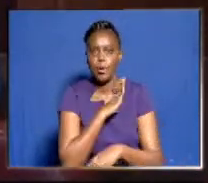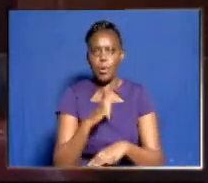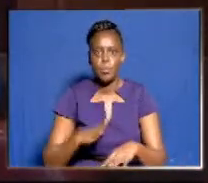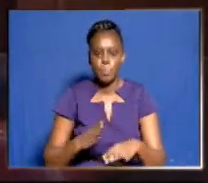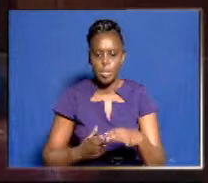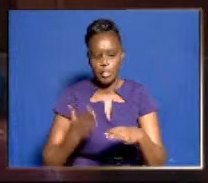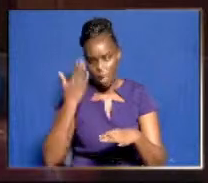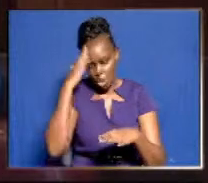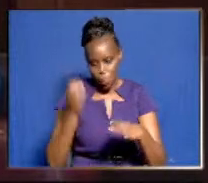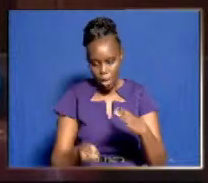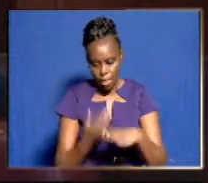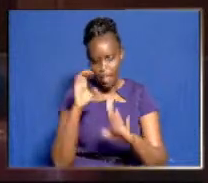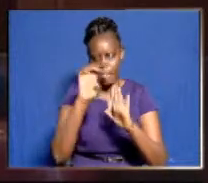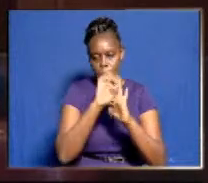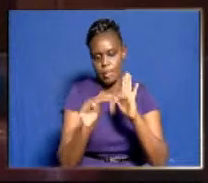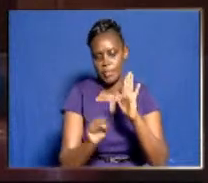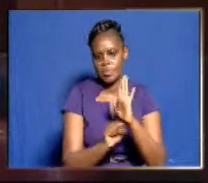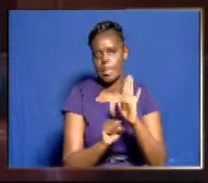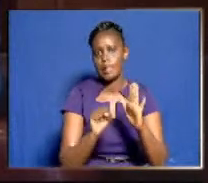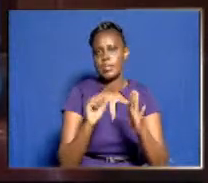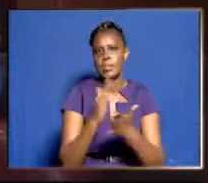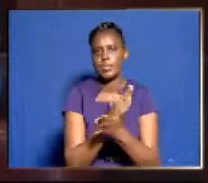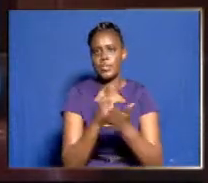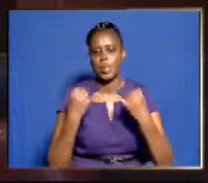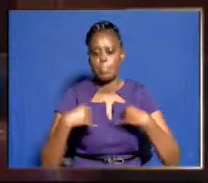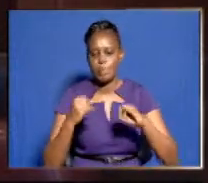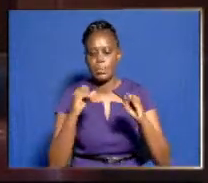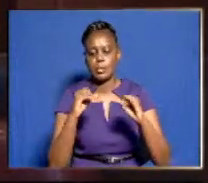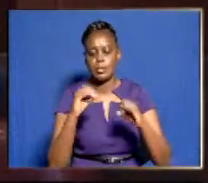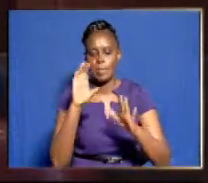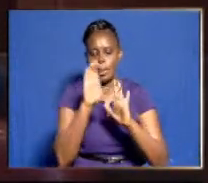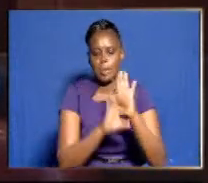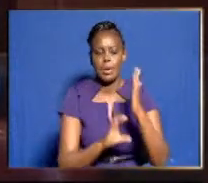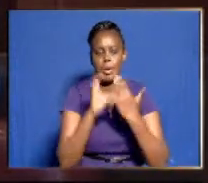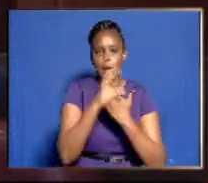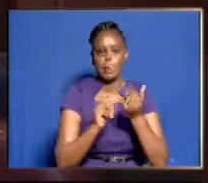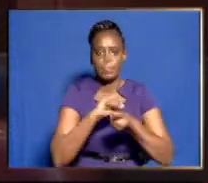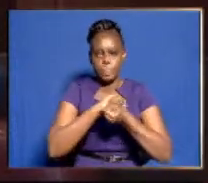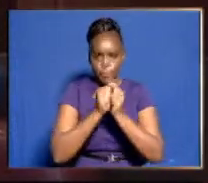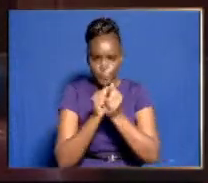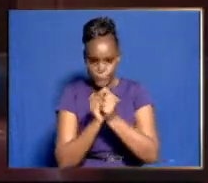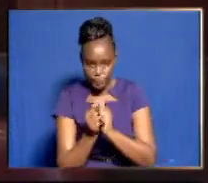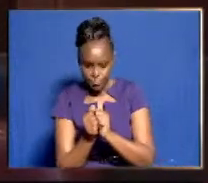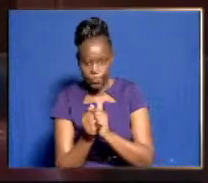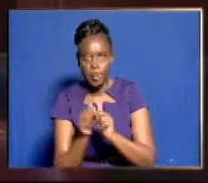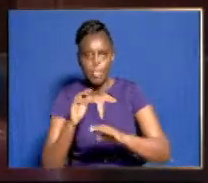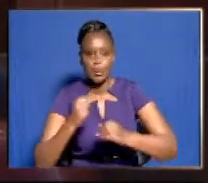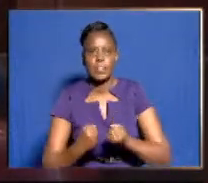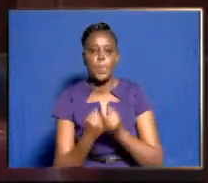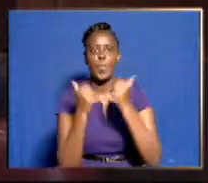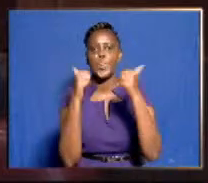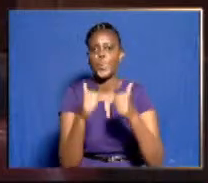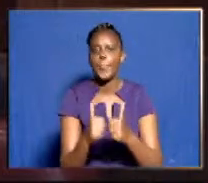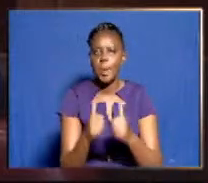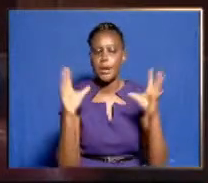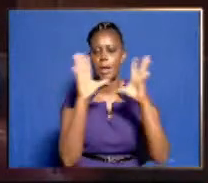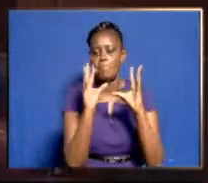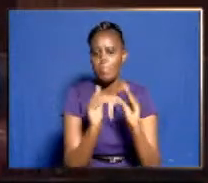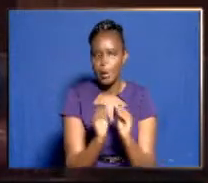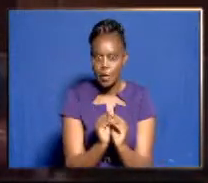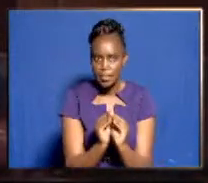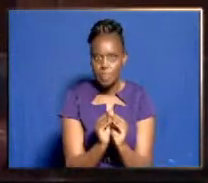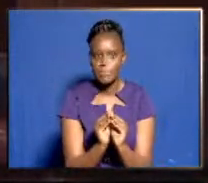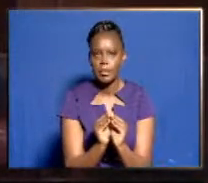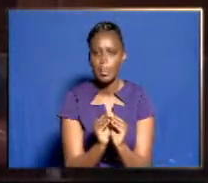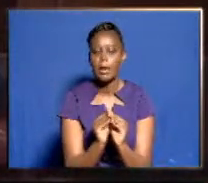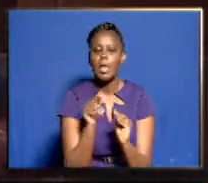established State Department for implementation of curriculum reforms has unfortunately not been supported in the current budget.